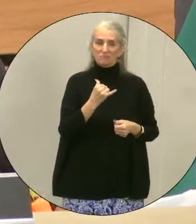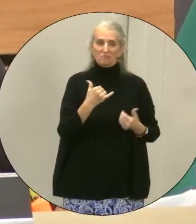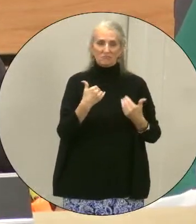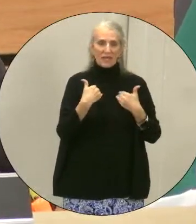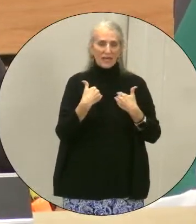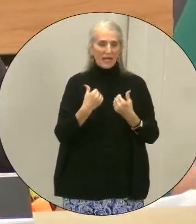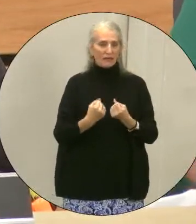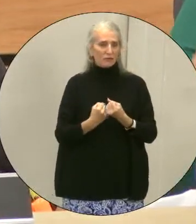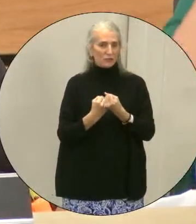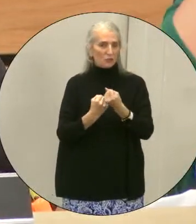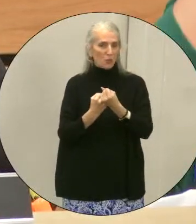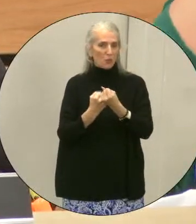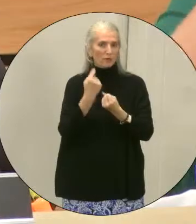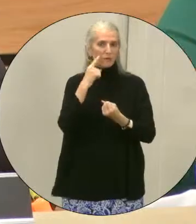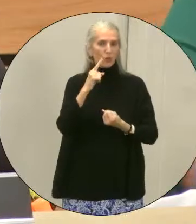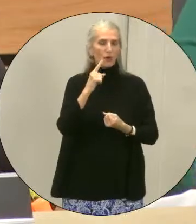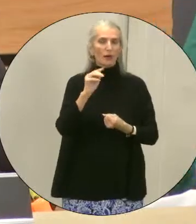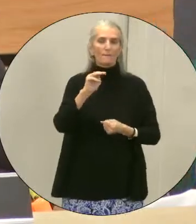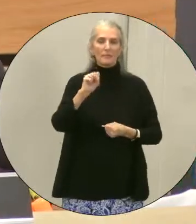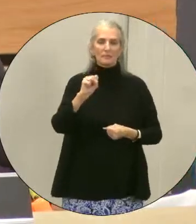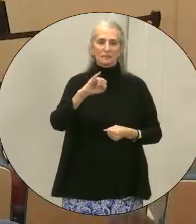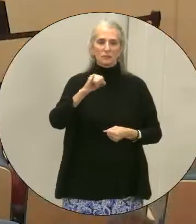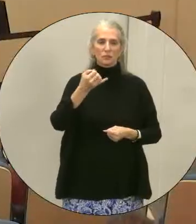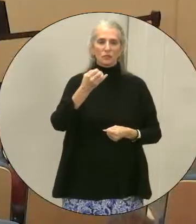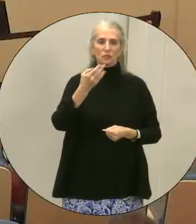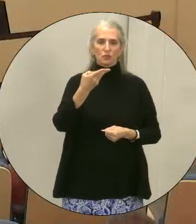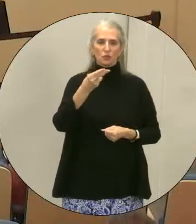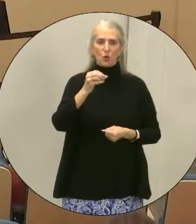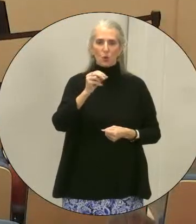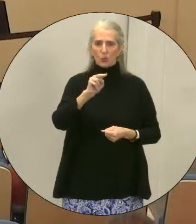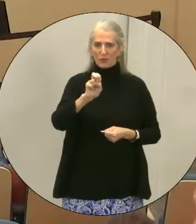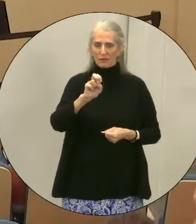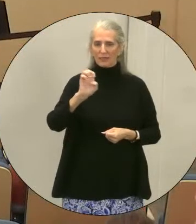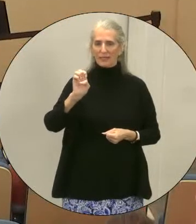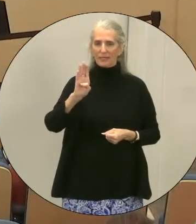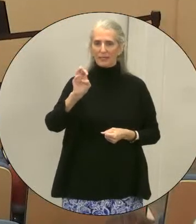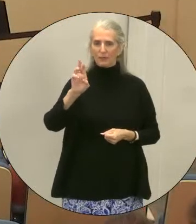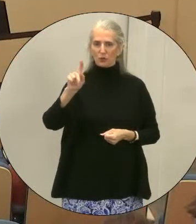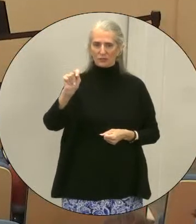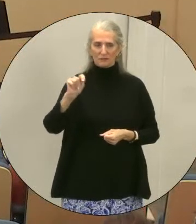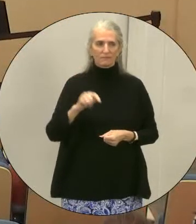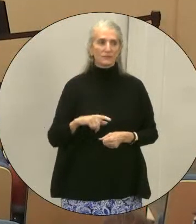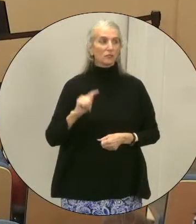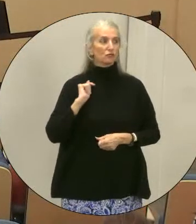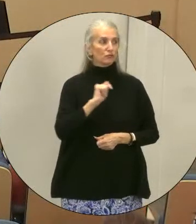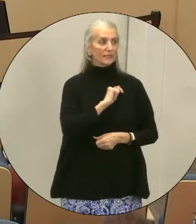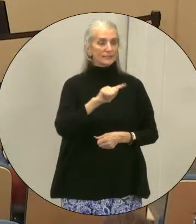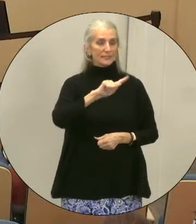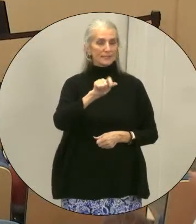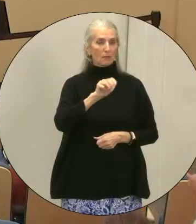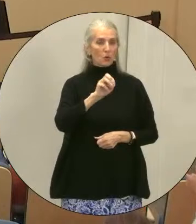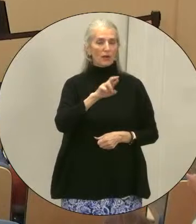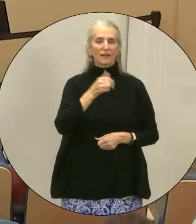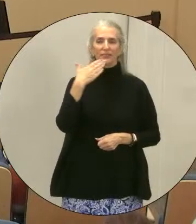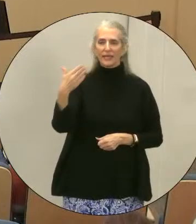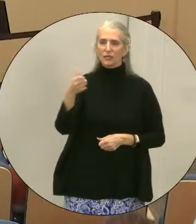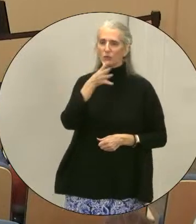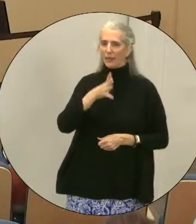for Ms. Joan Ebert. Thank you. Trustee Zamora. Thank you, Madam